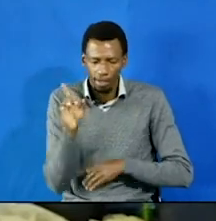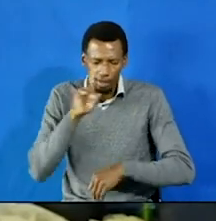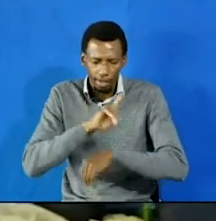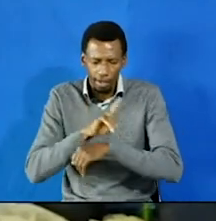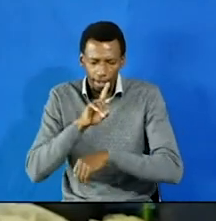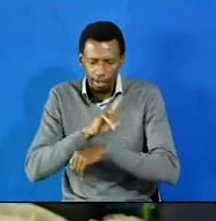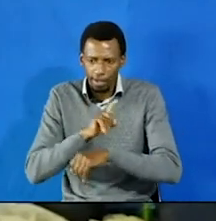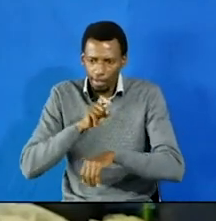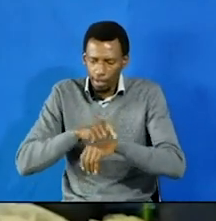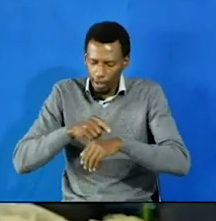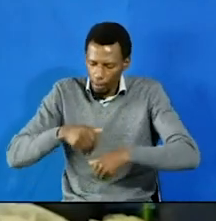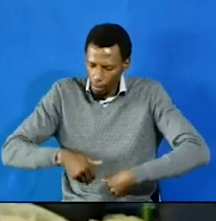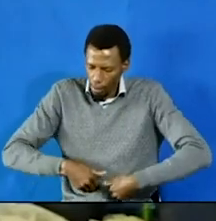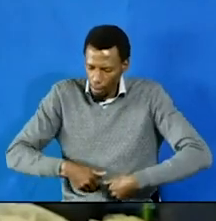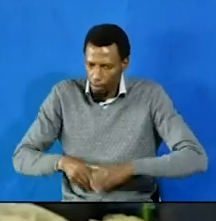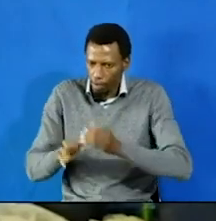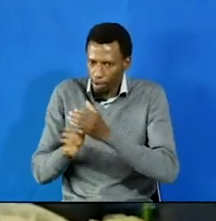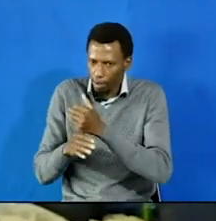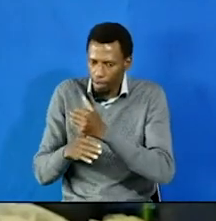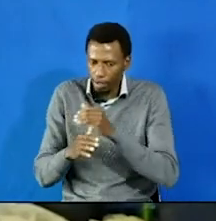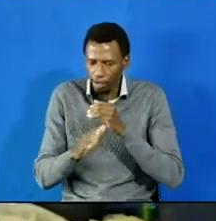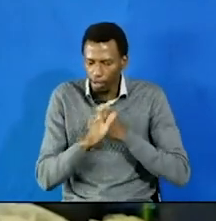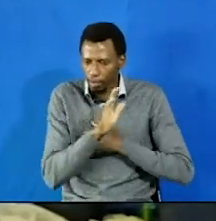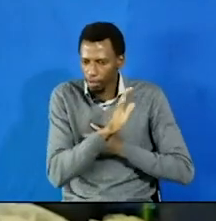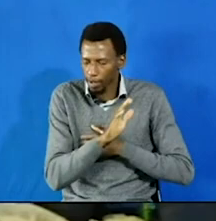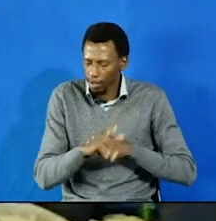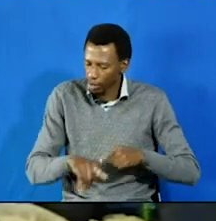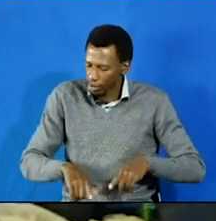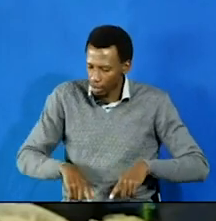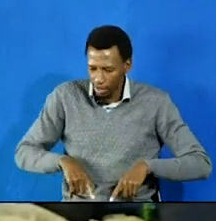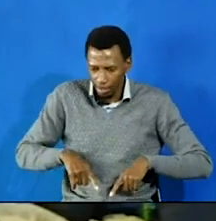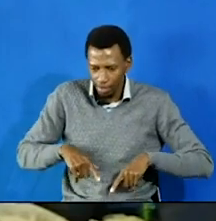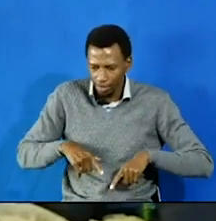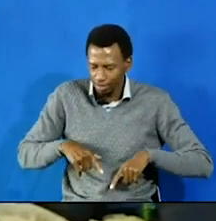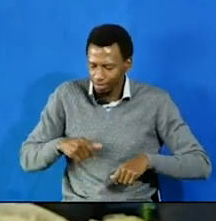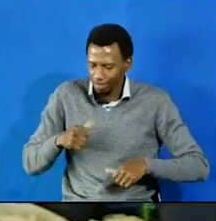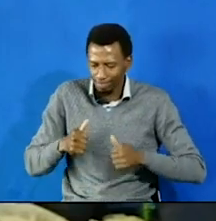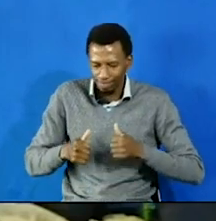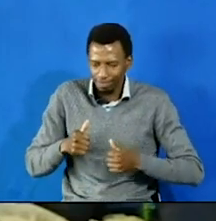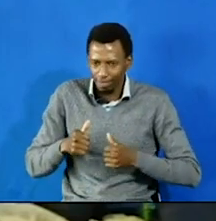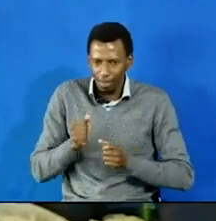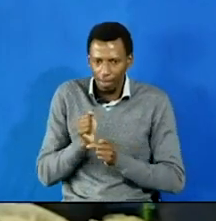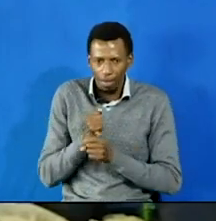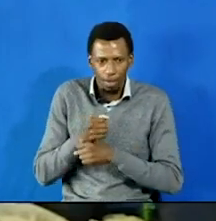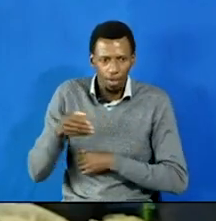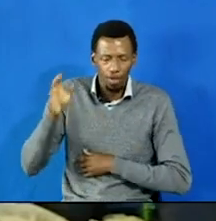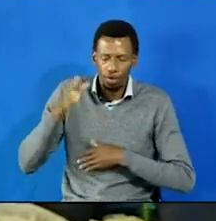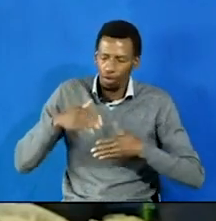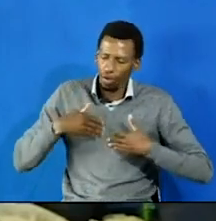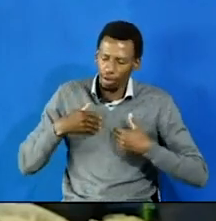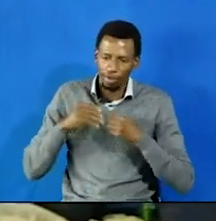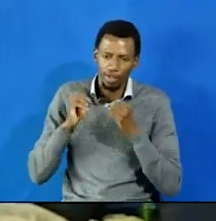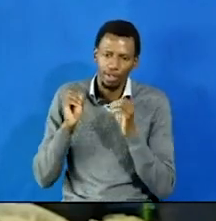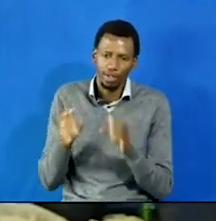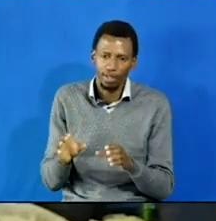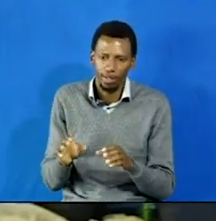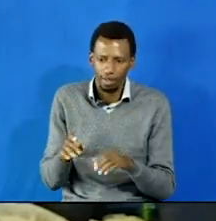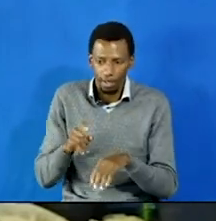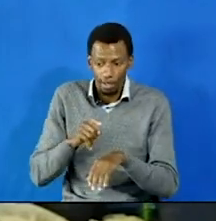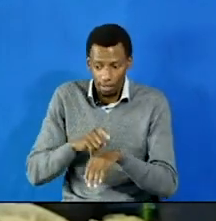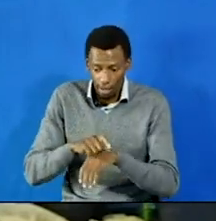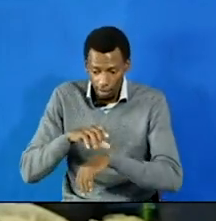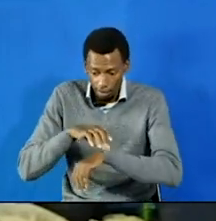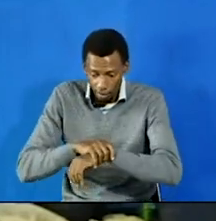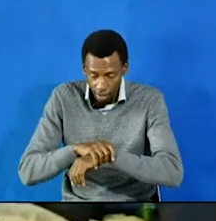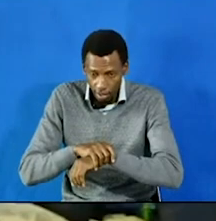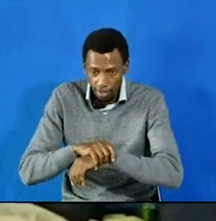ambassador, I lived a life that did not glorify God. So when I get a chance